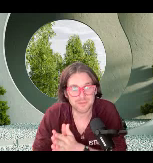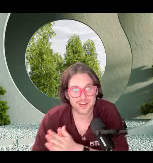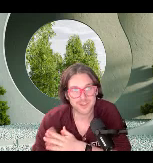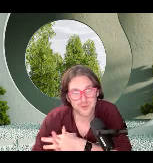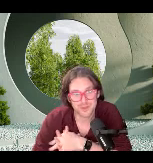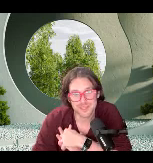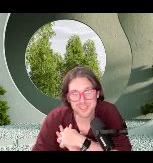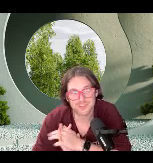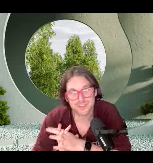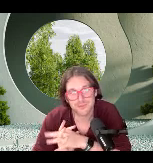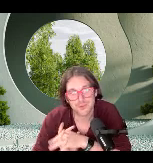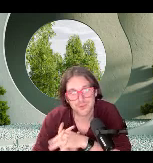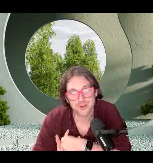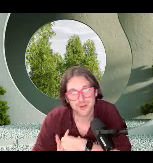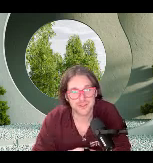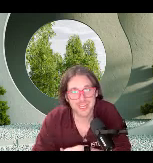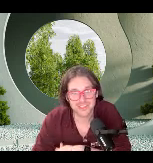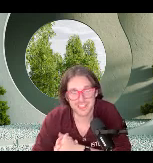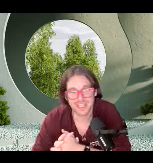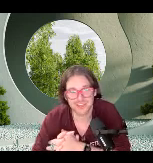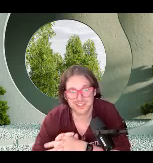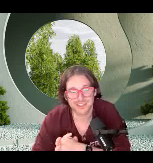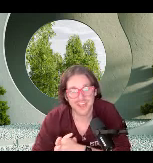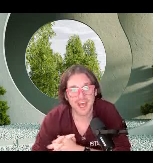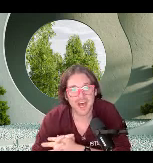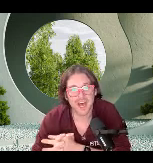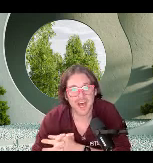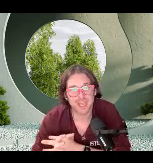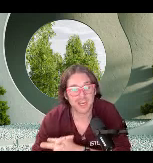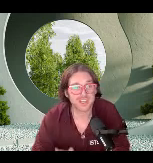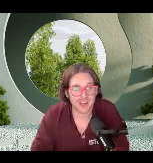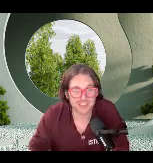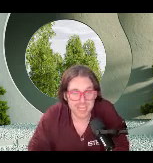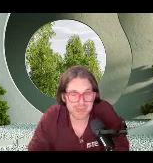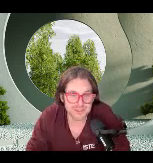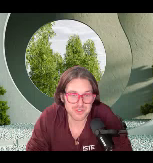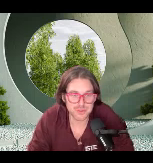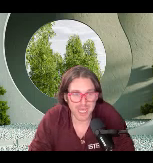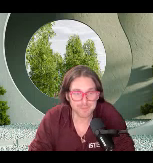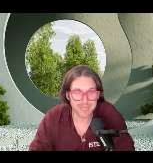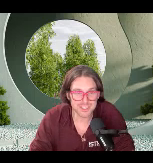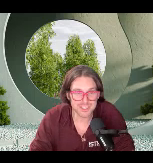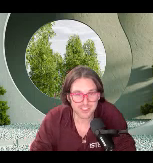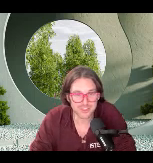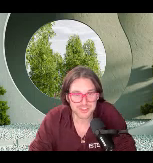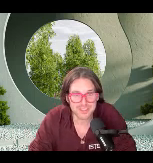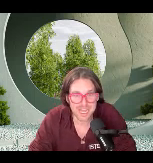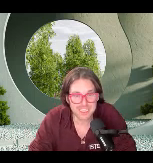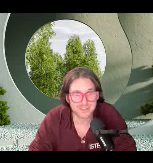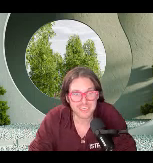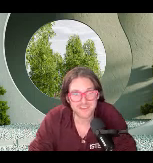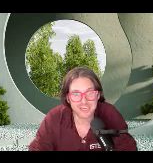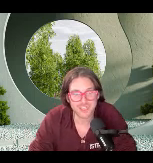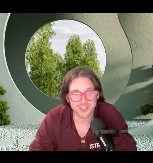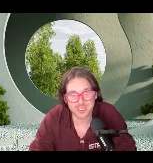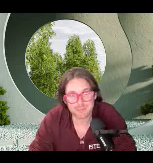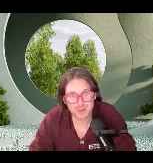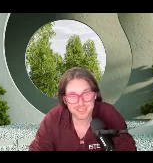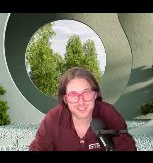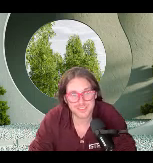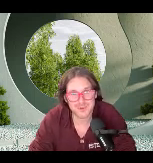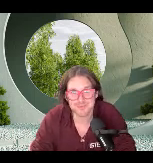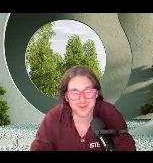Kristen, and we are part of the Northwest Council for Computer Education. And it is our job to help educators kind of innovate